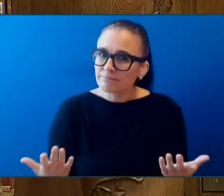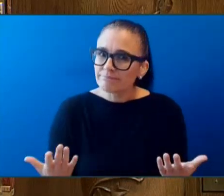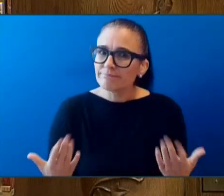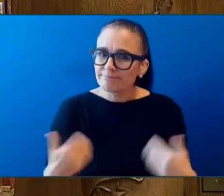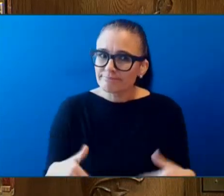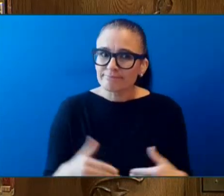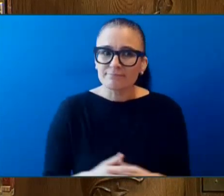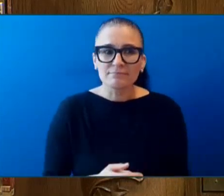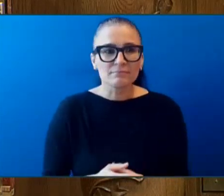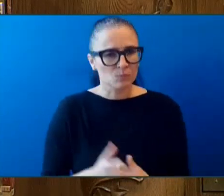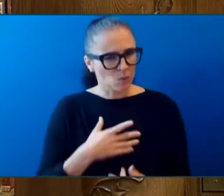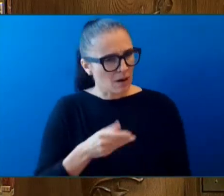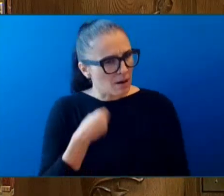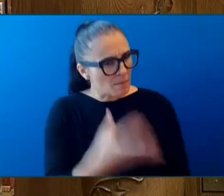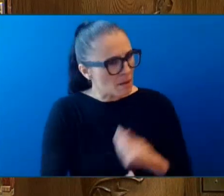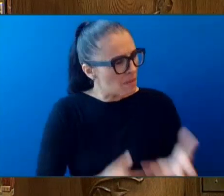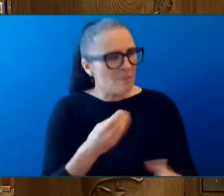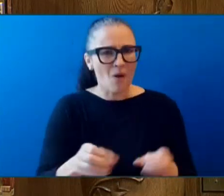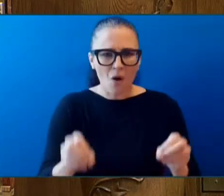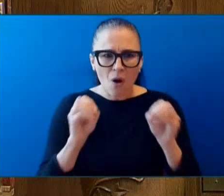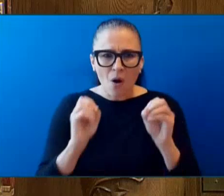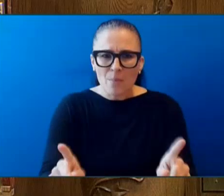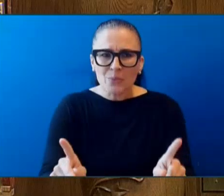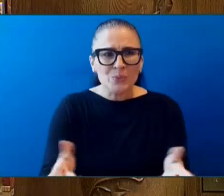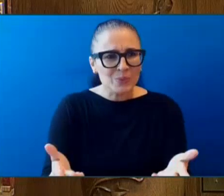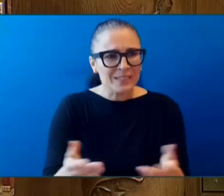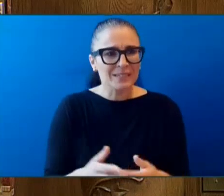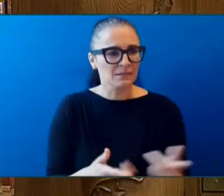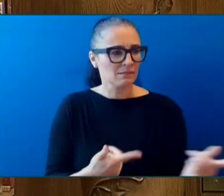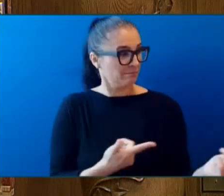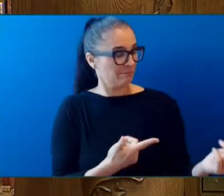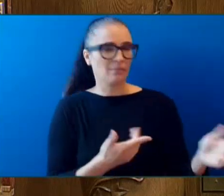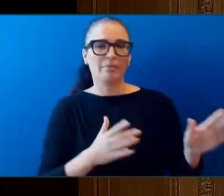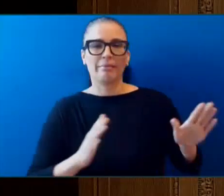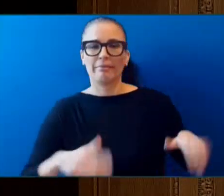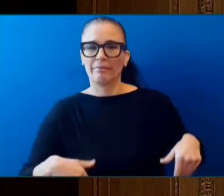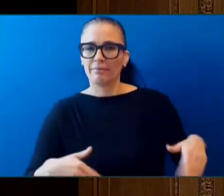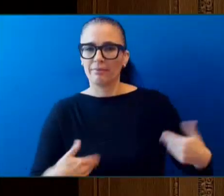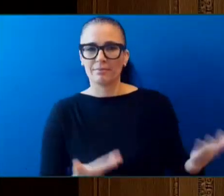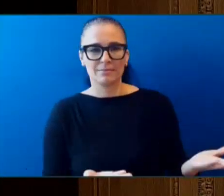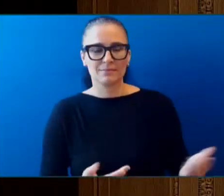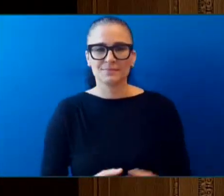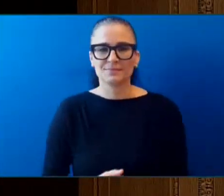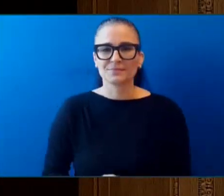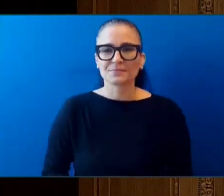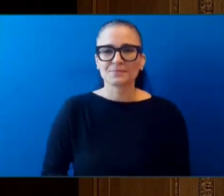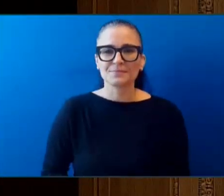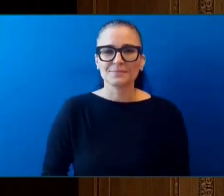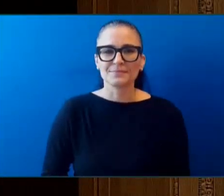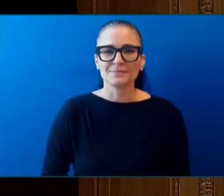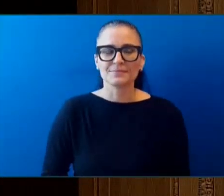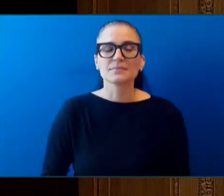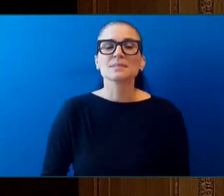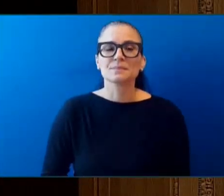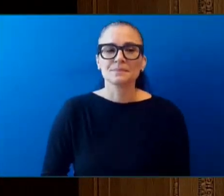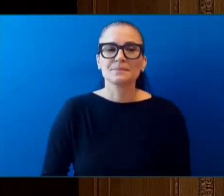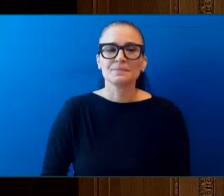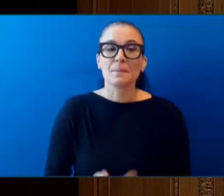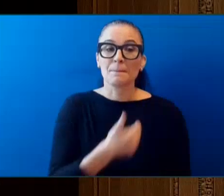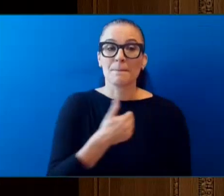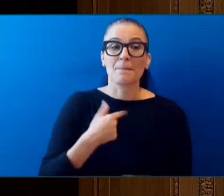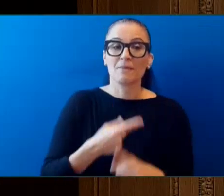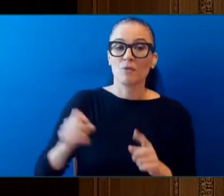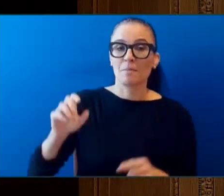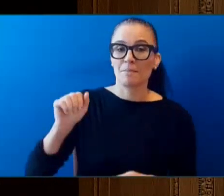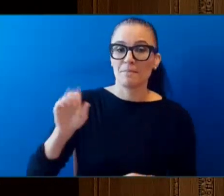Member for Abbotsford West. Thanks, Mr. Speaker. The confidential memo that the Leader of the Opposition